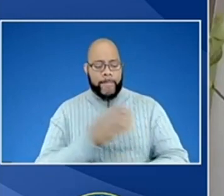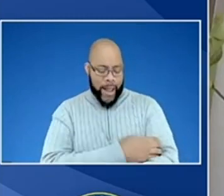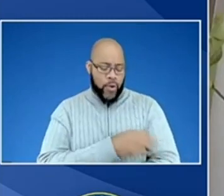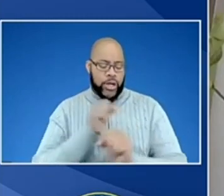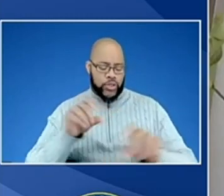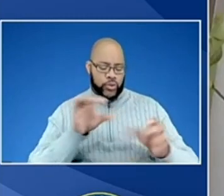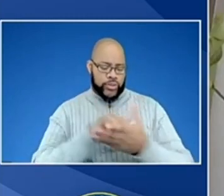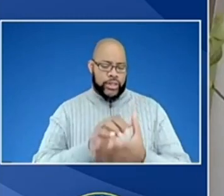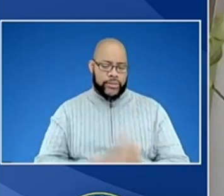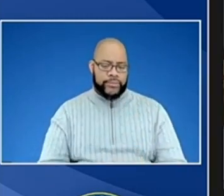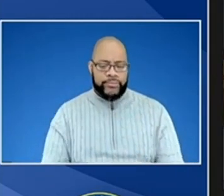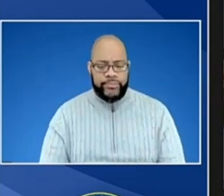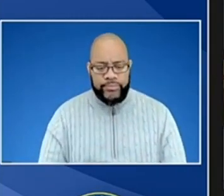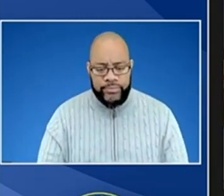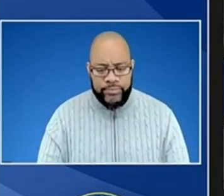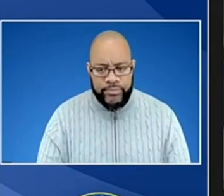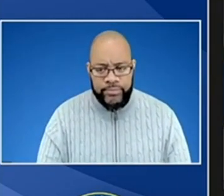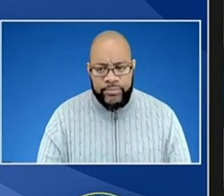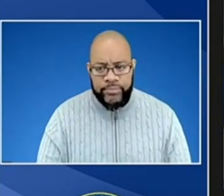here.